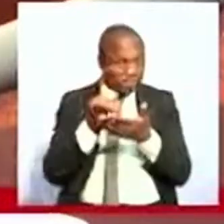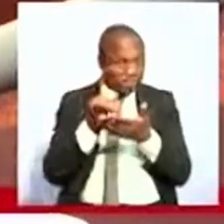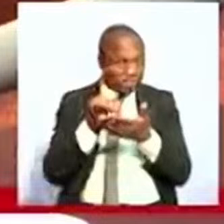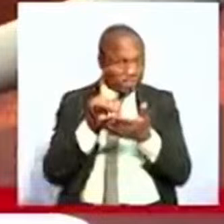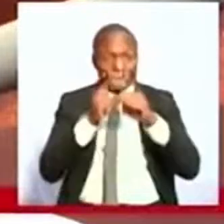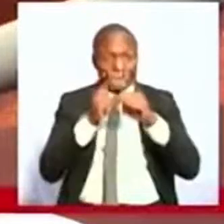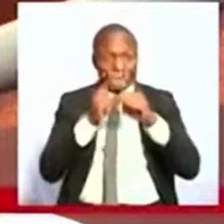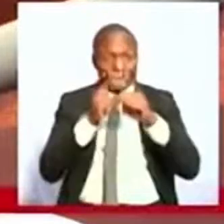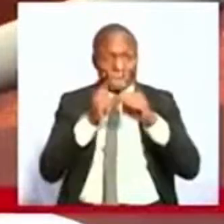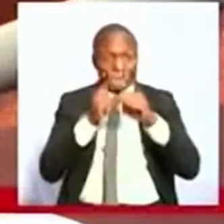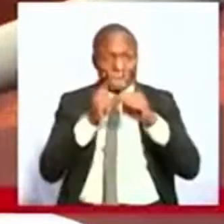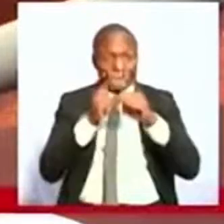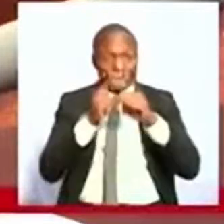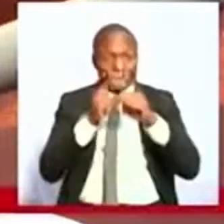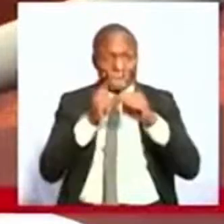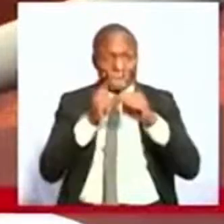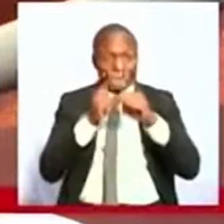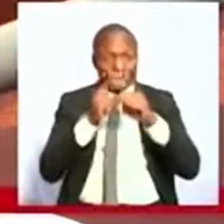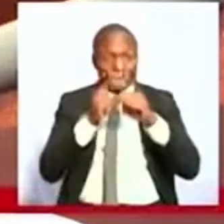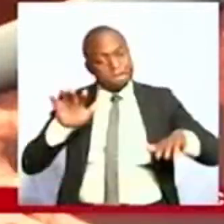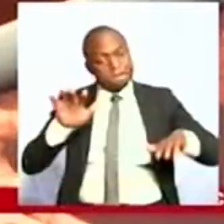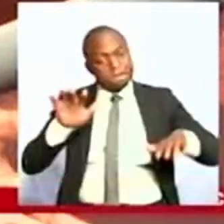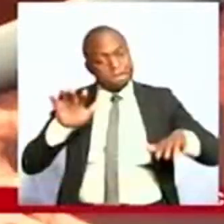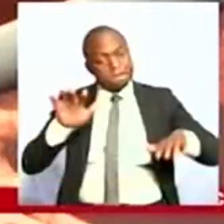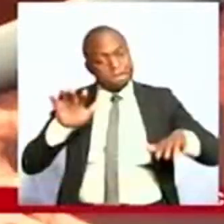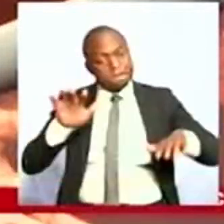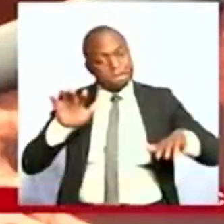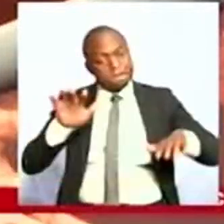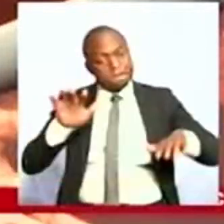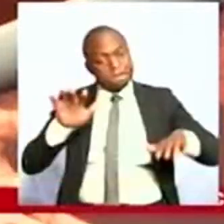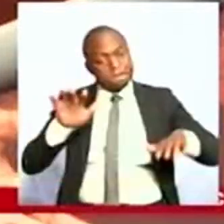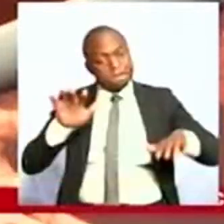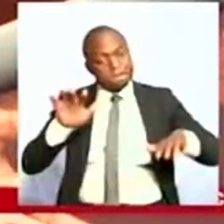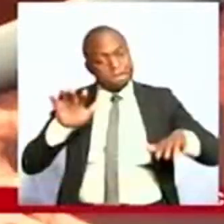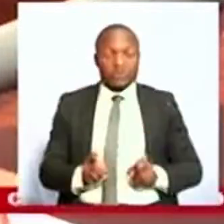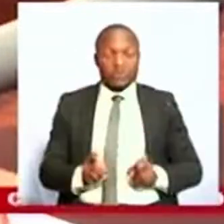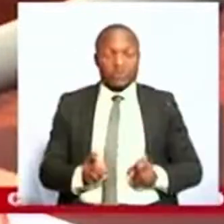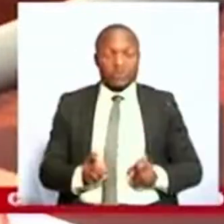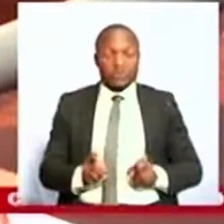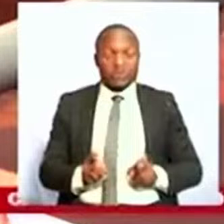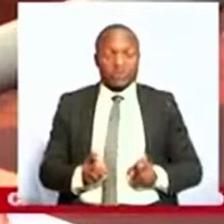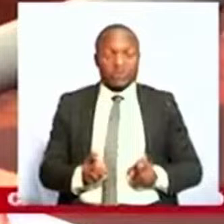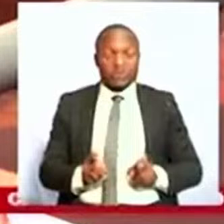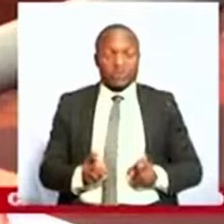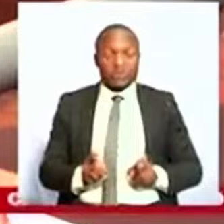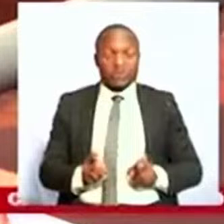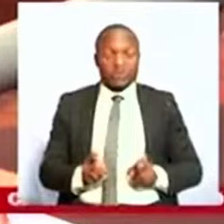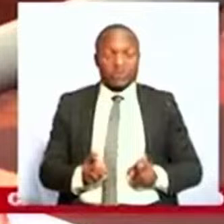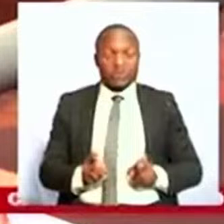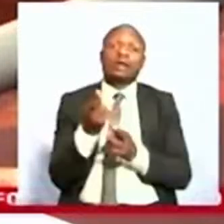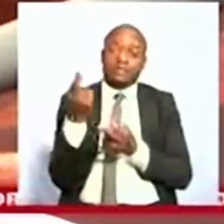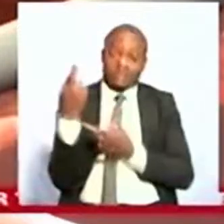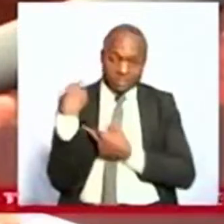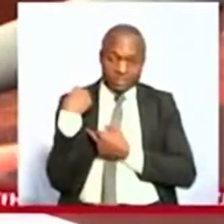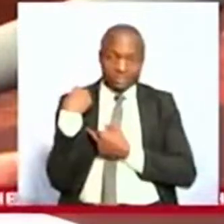But again, that should be balanced against our human rights obligations as a state.